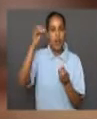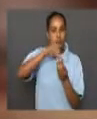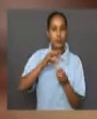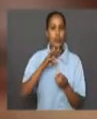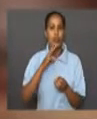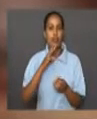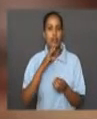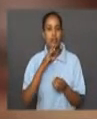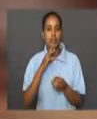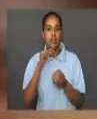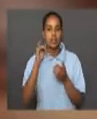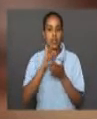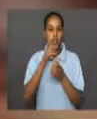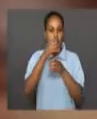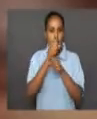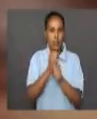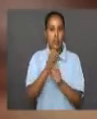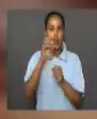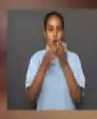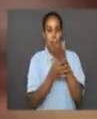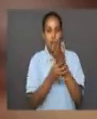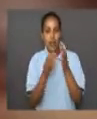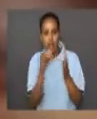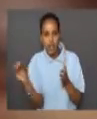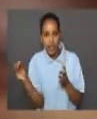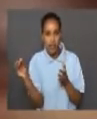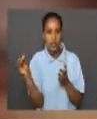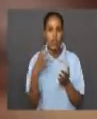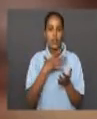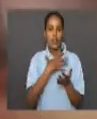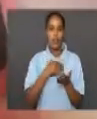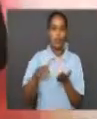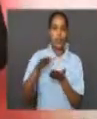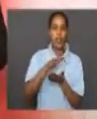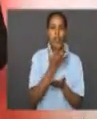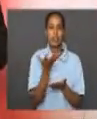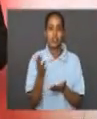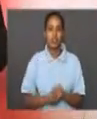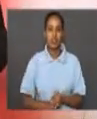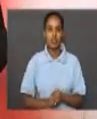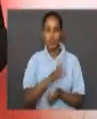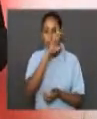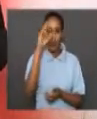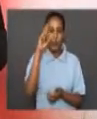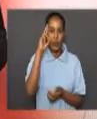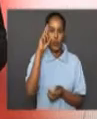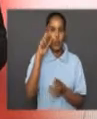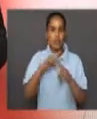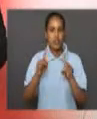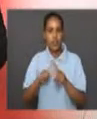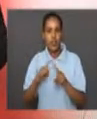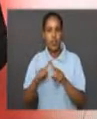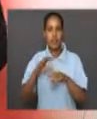to water that contains oil and floating agent. Because of the